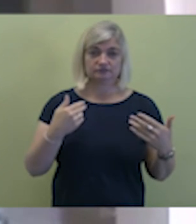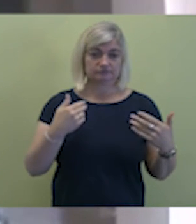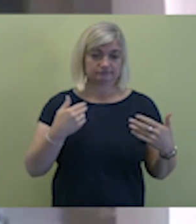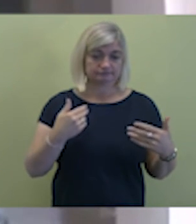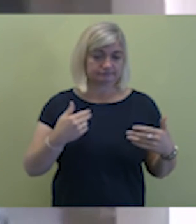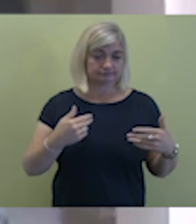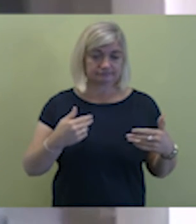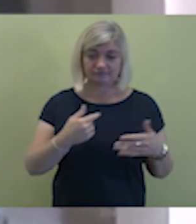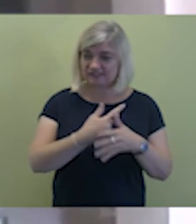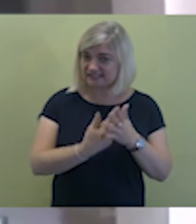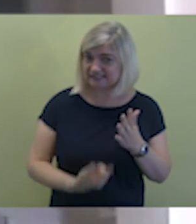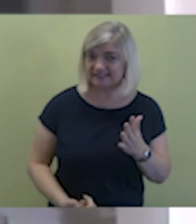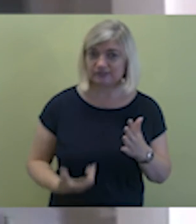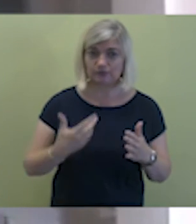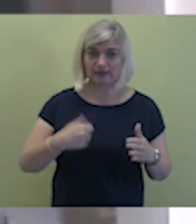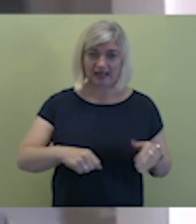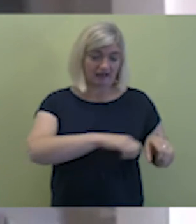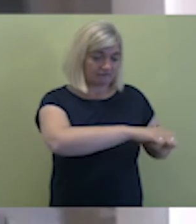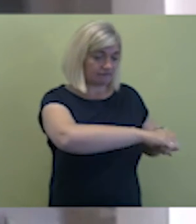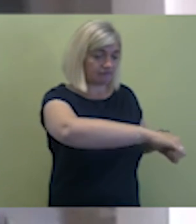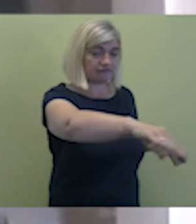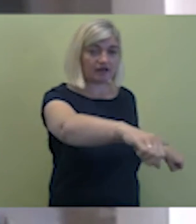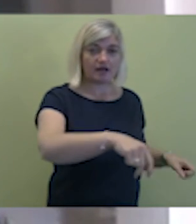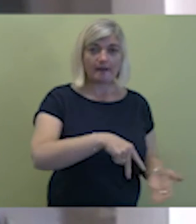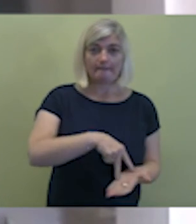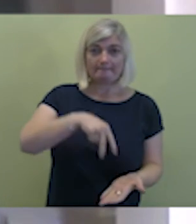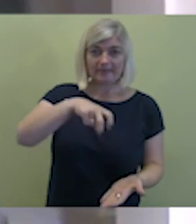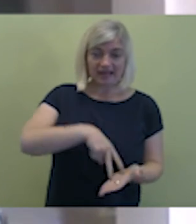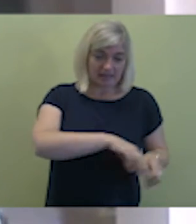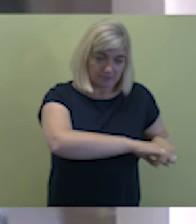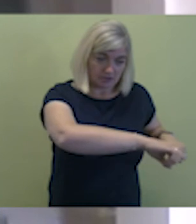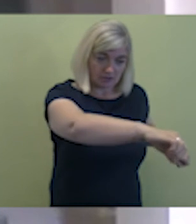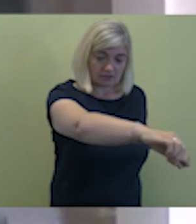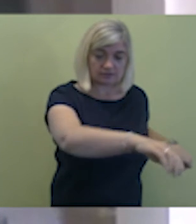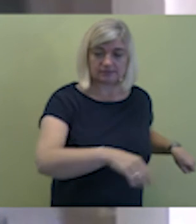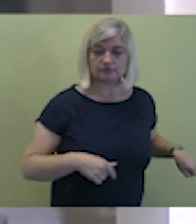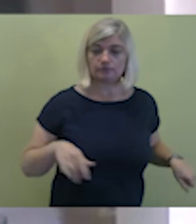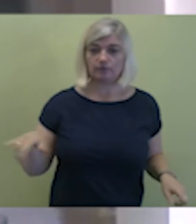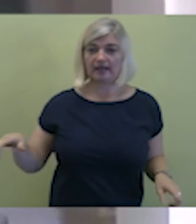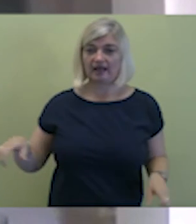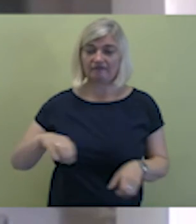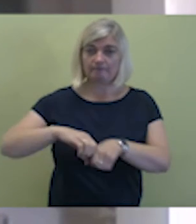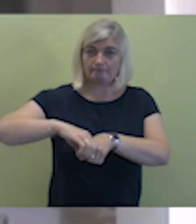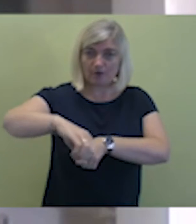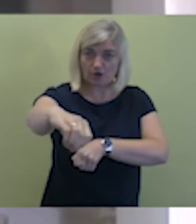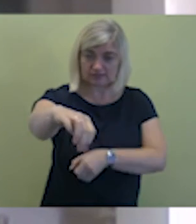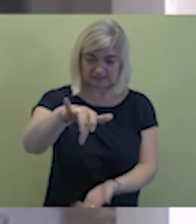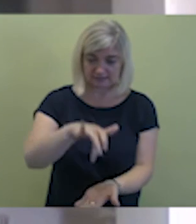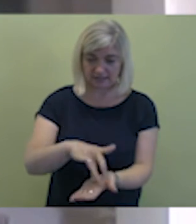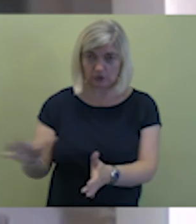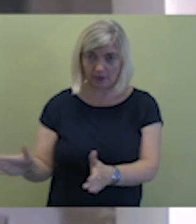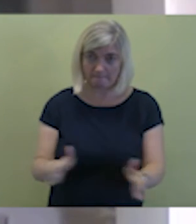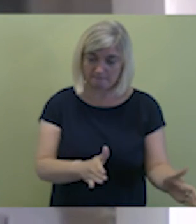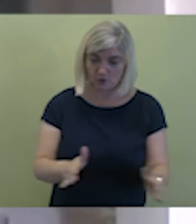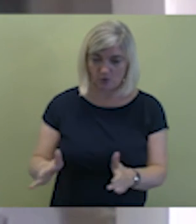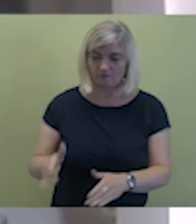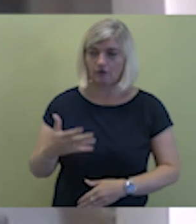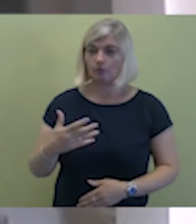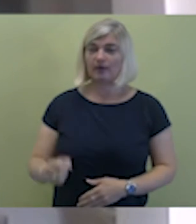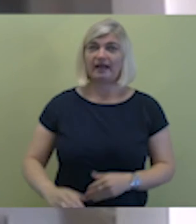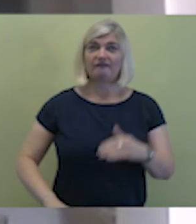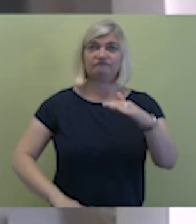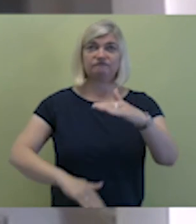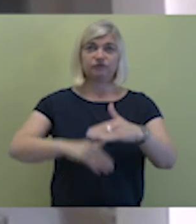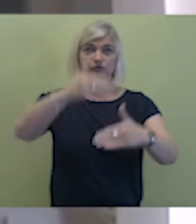that, we've got ballet bars attached to the wall. We've also got freestanding ballet bars, which we can put into the centre. We've got sprung floors. We've got